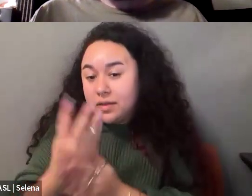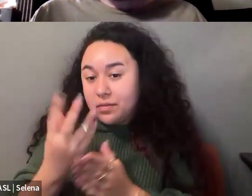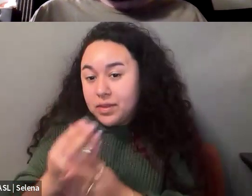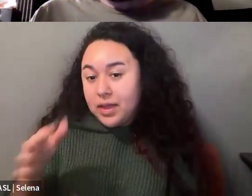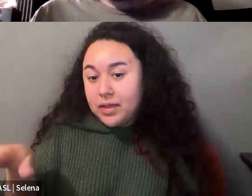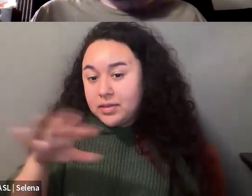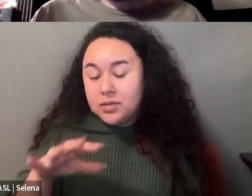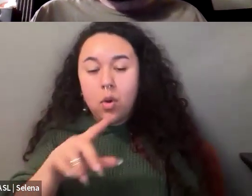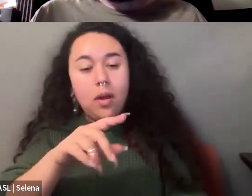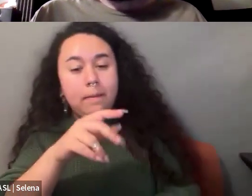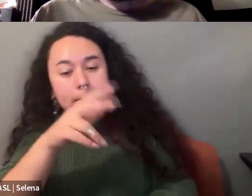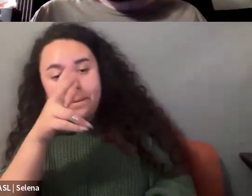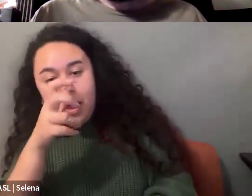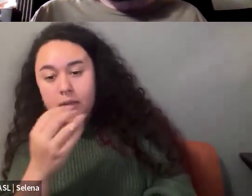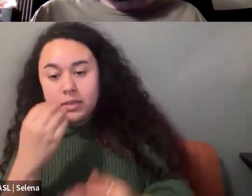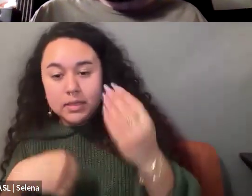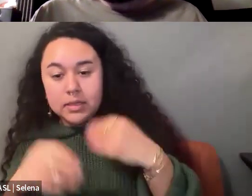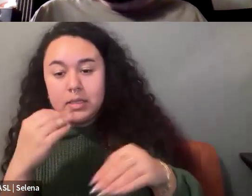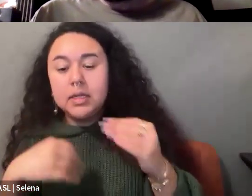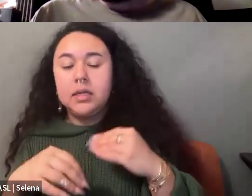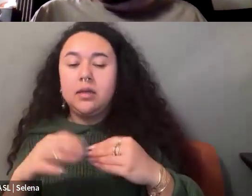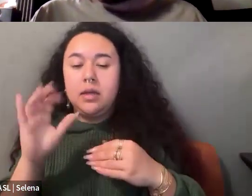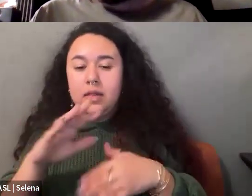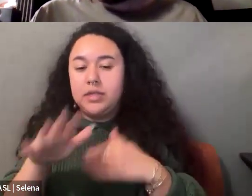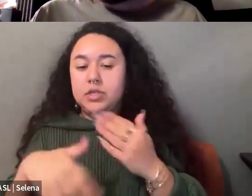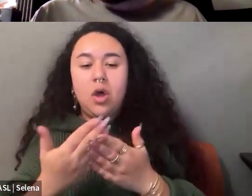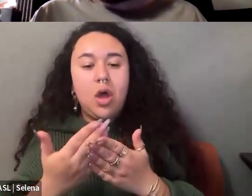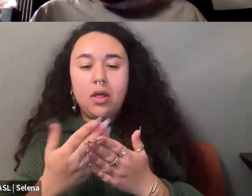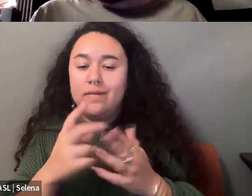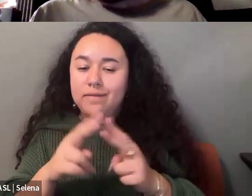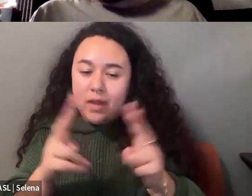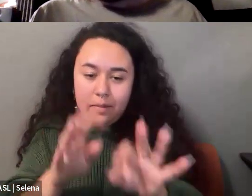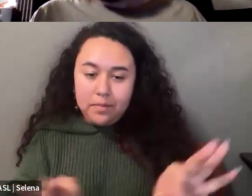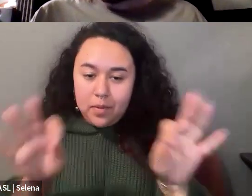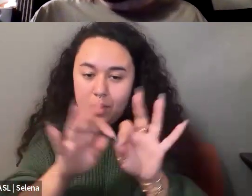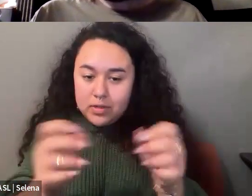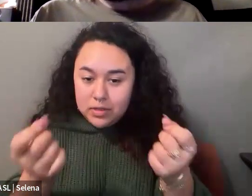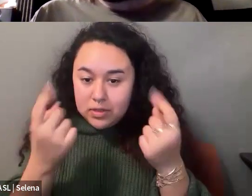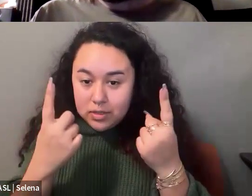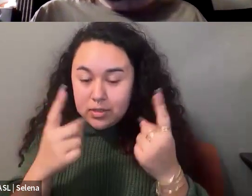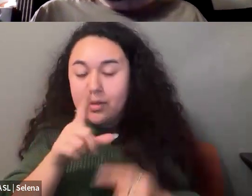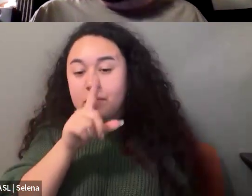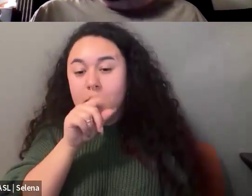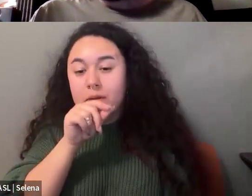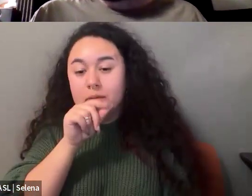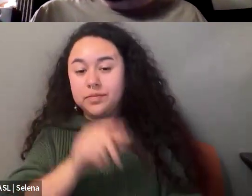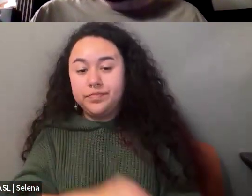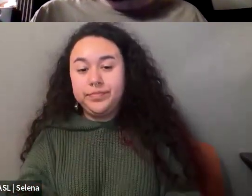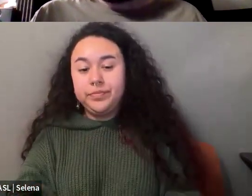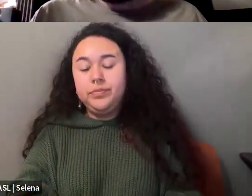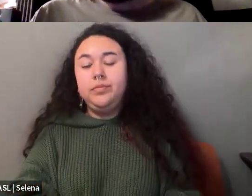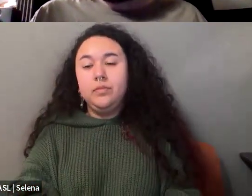interacting with or the bugs mhm, that they're eating. And those are all super important to understanding birds,